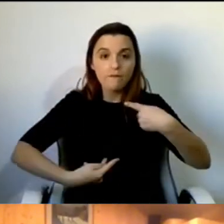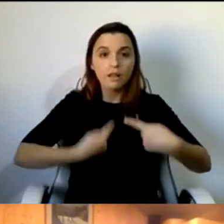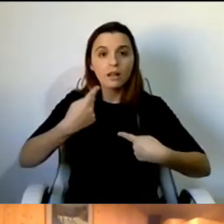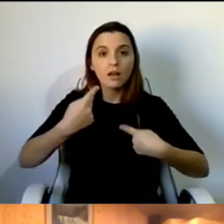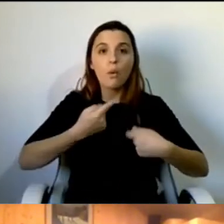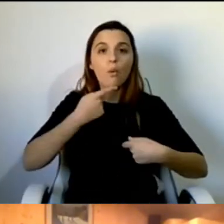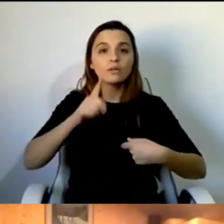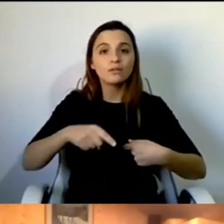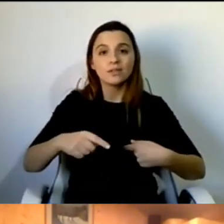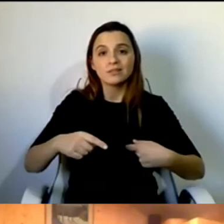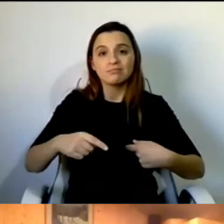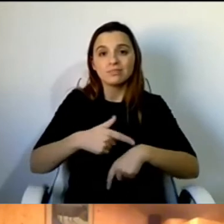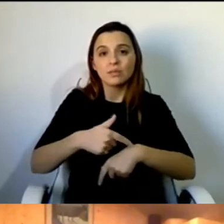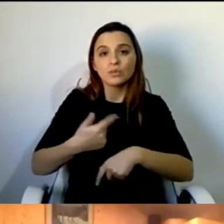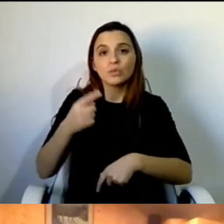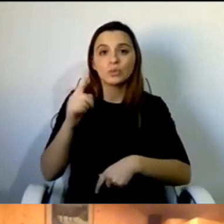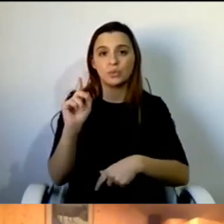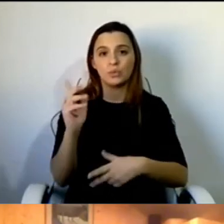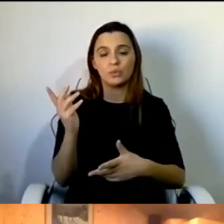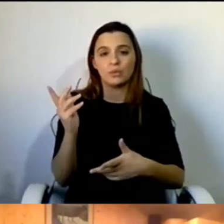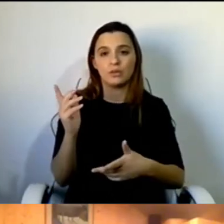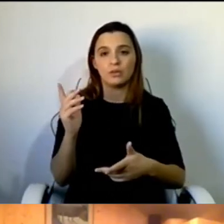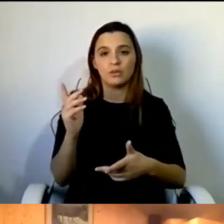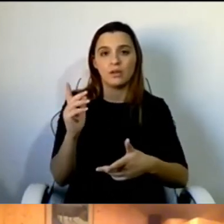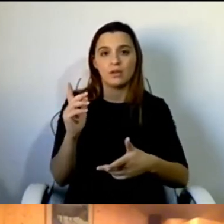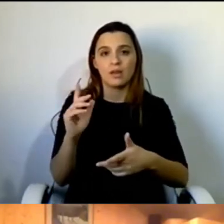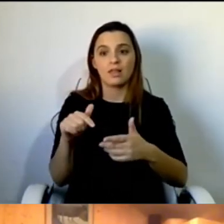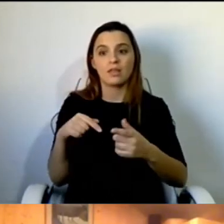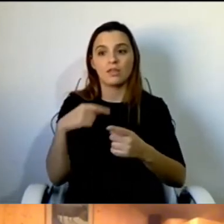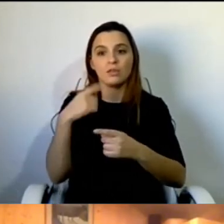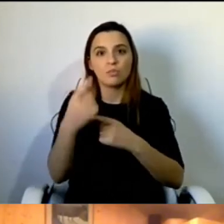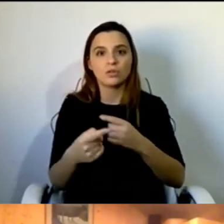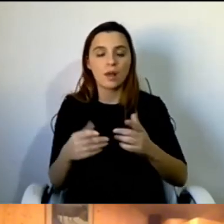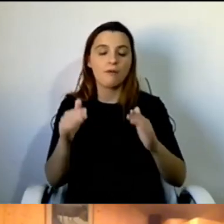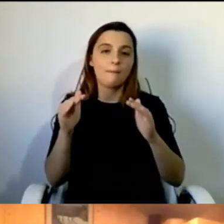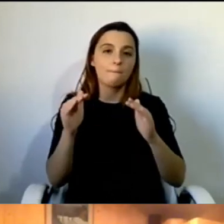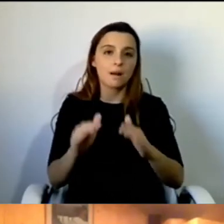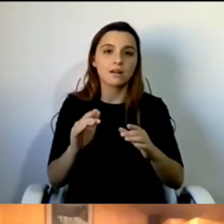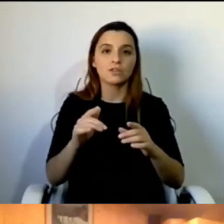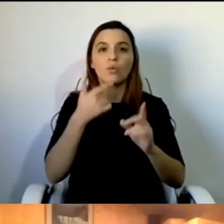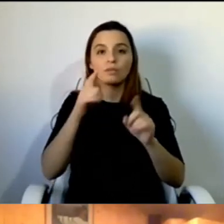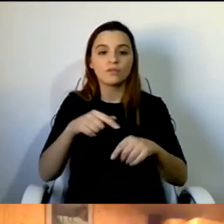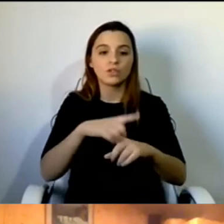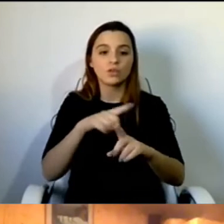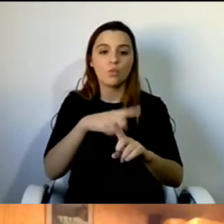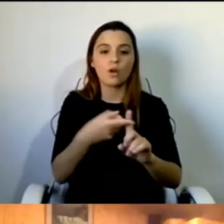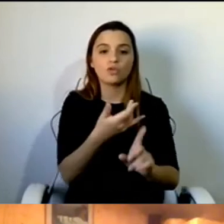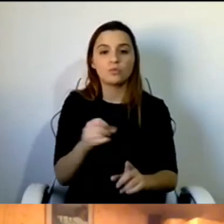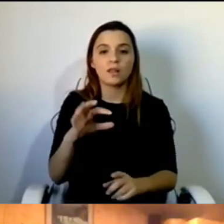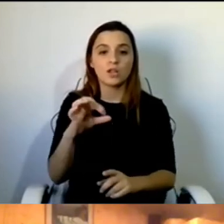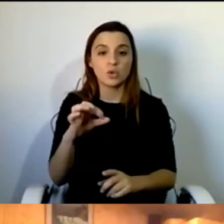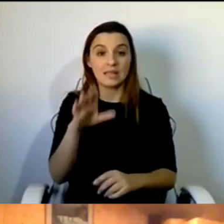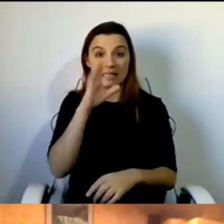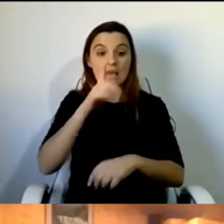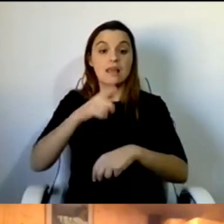program process in 2018. If they had had time to do that, I wouldn't have had